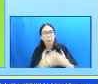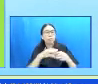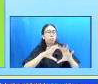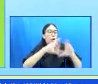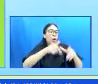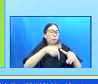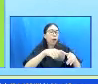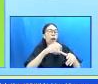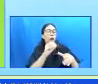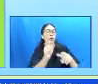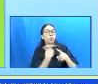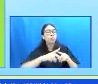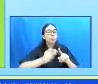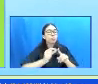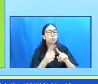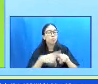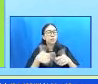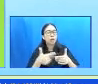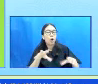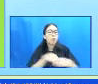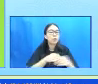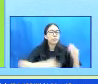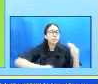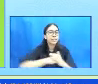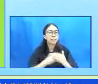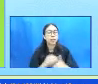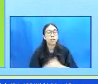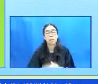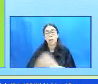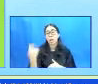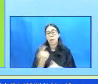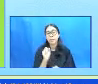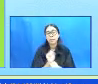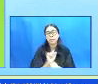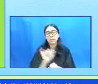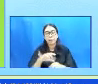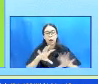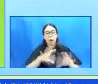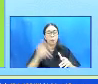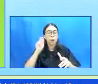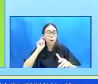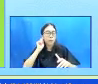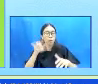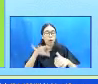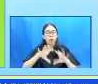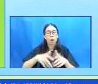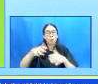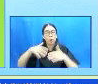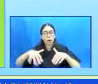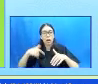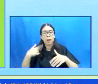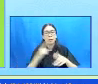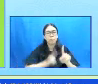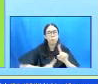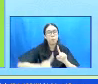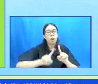women and also the vulnerable group so that we also hear their voice. It is important to build the resilience and